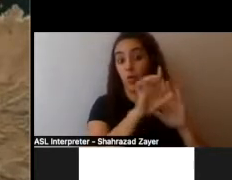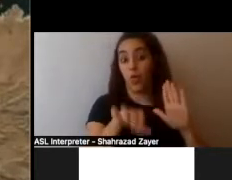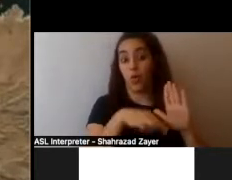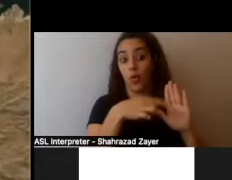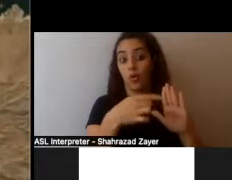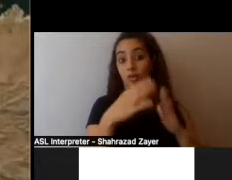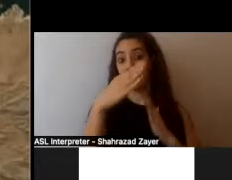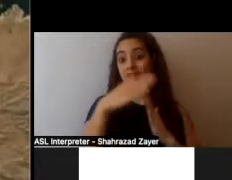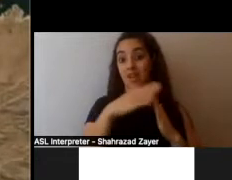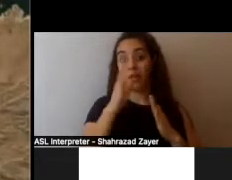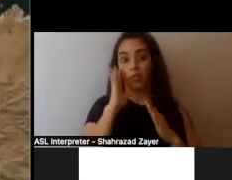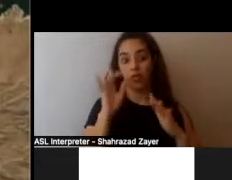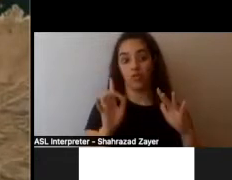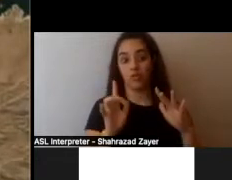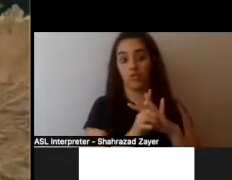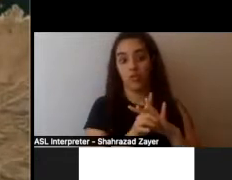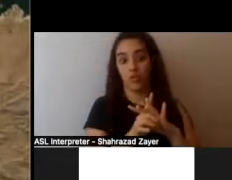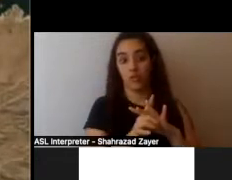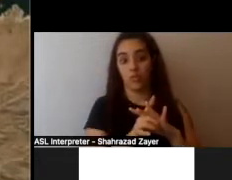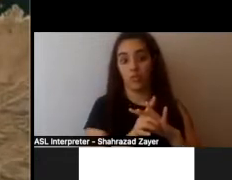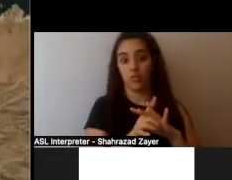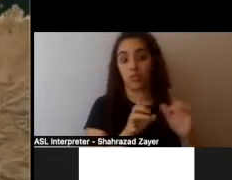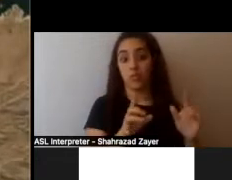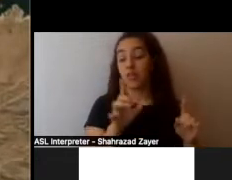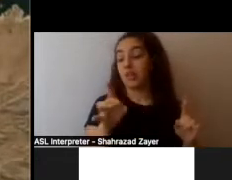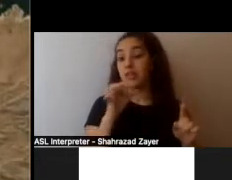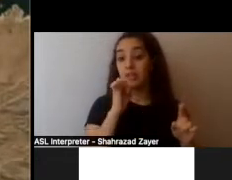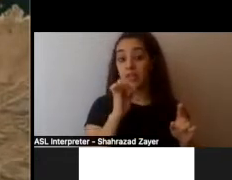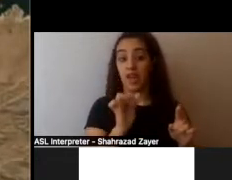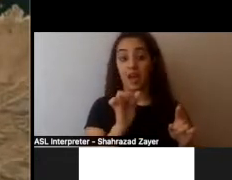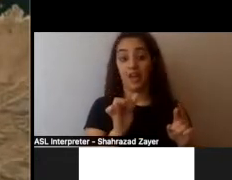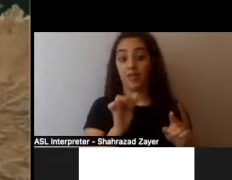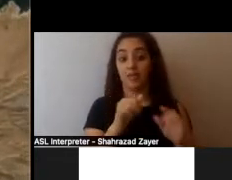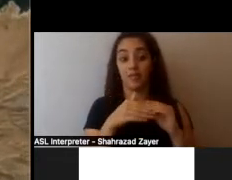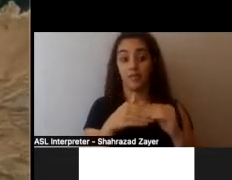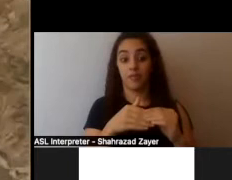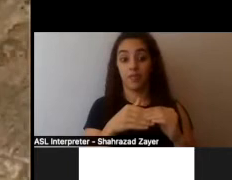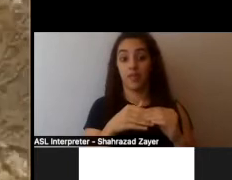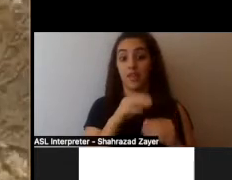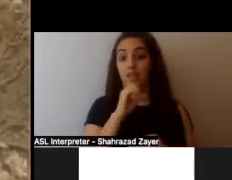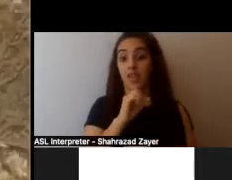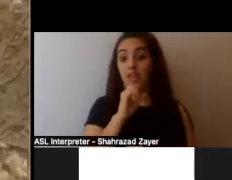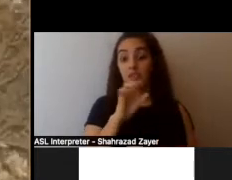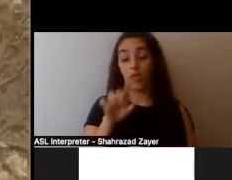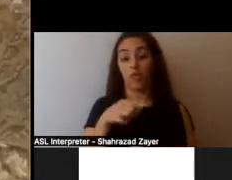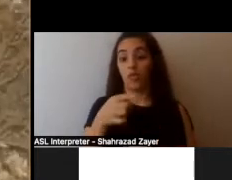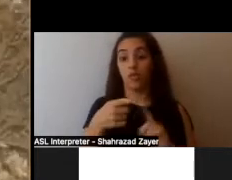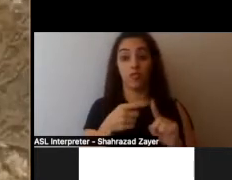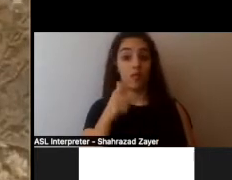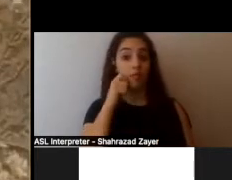county. These are not by age. These are just by racial ethnic origin.